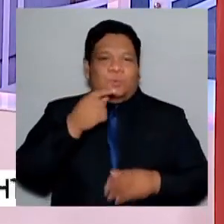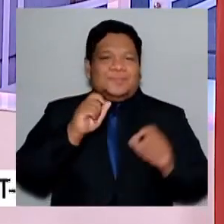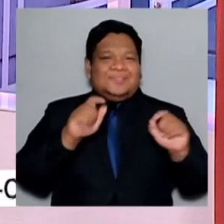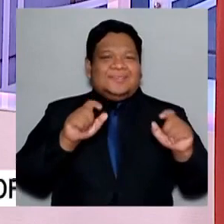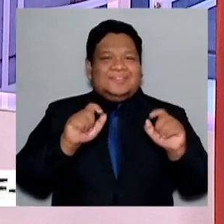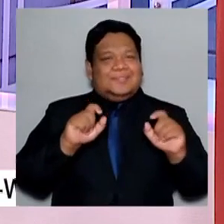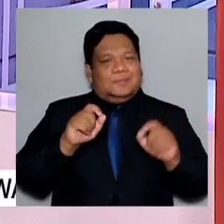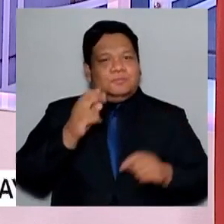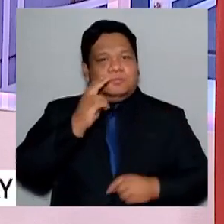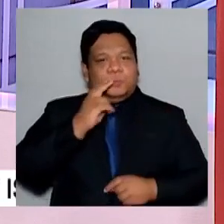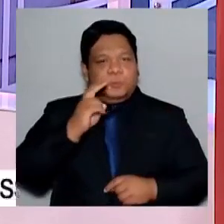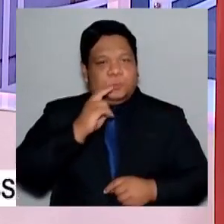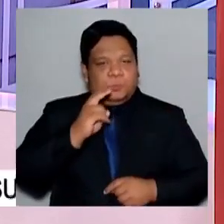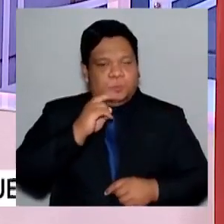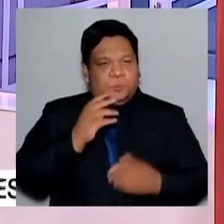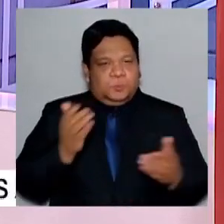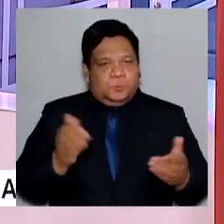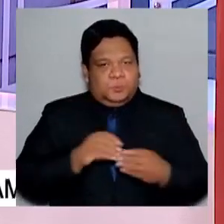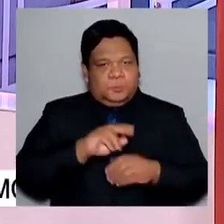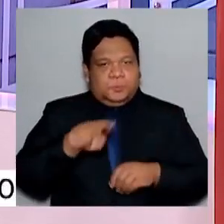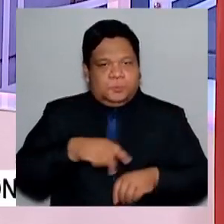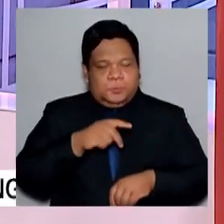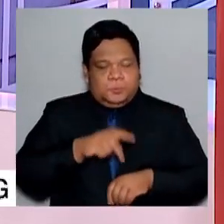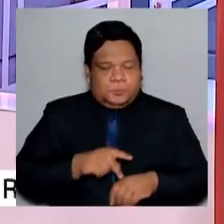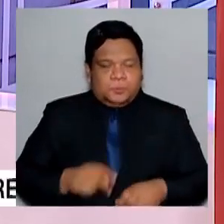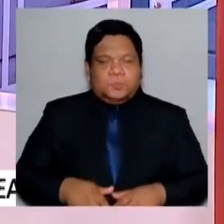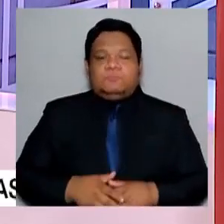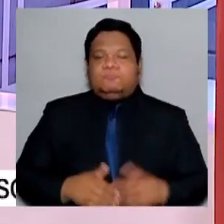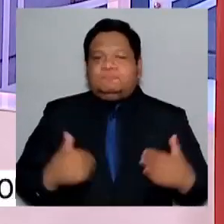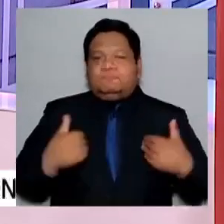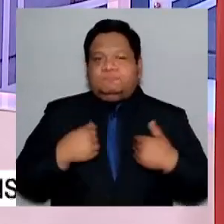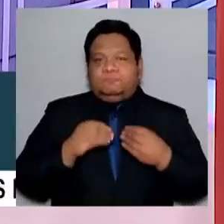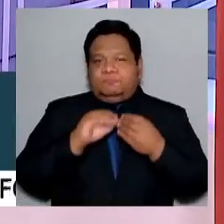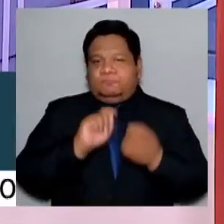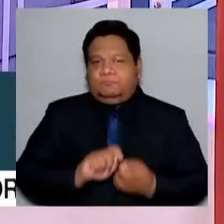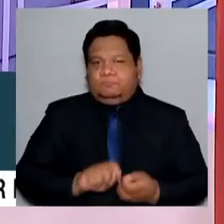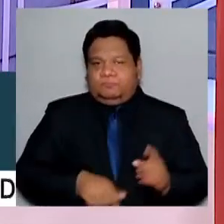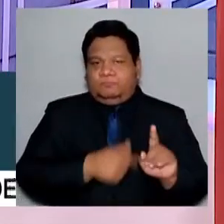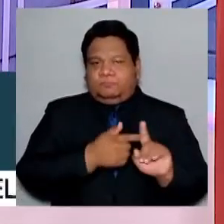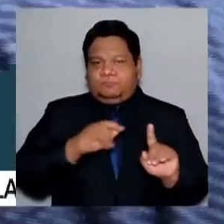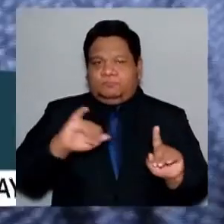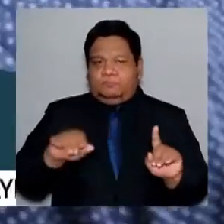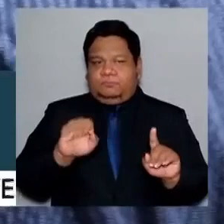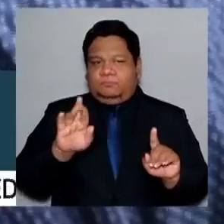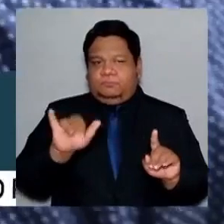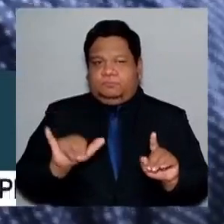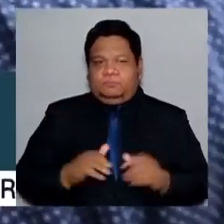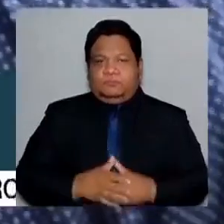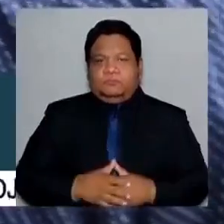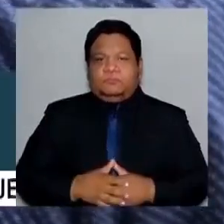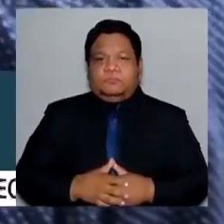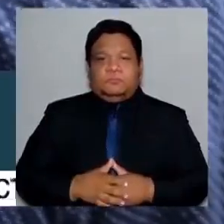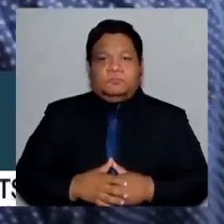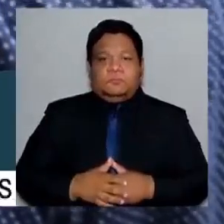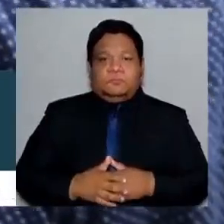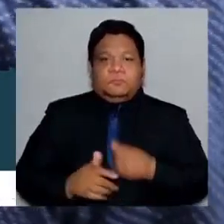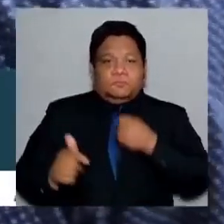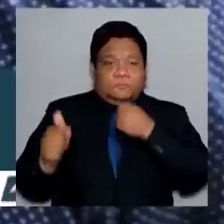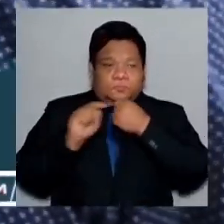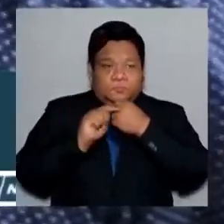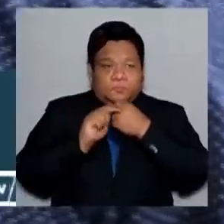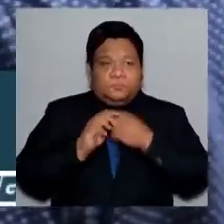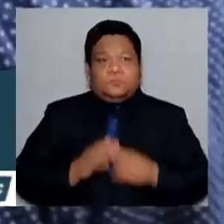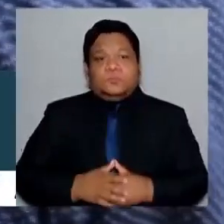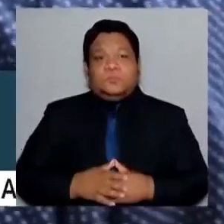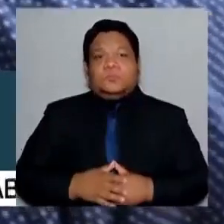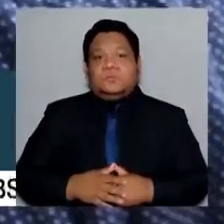Neanias joins us with that story. Over to you, Jeffrey. Hi, Stanley. The Bureau of Internal Revenue, led by